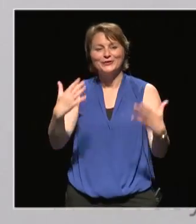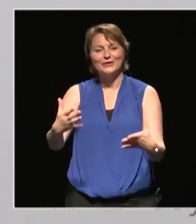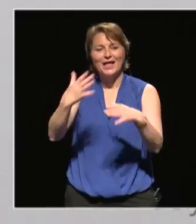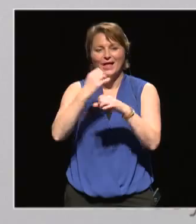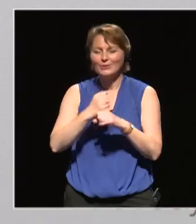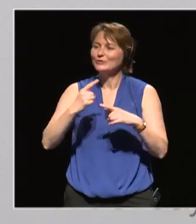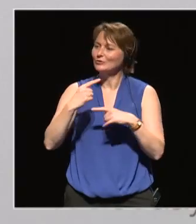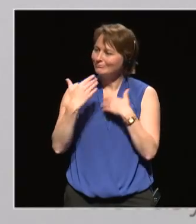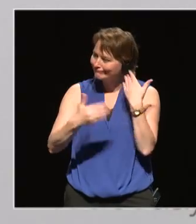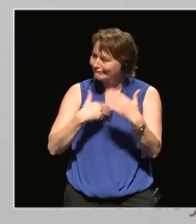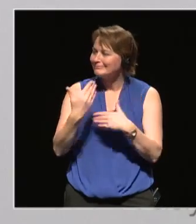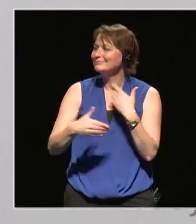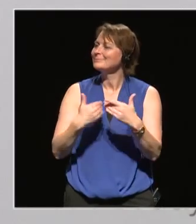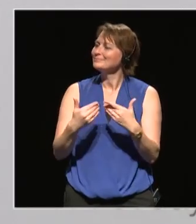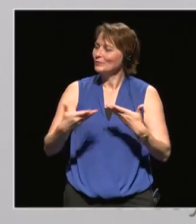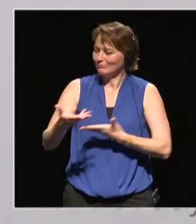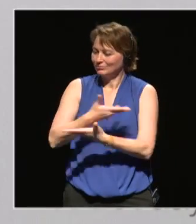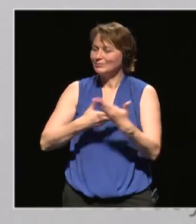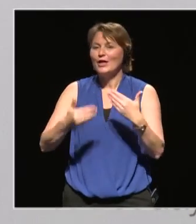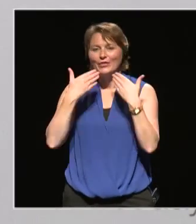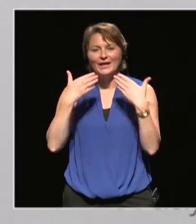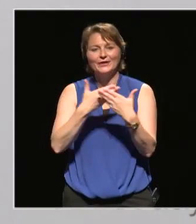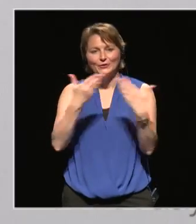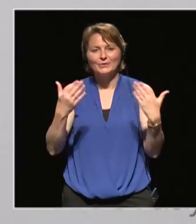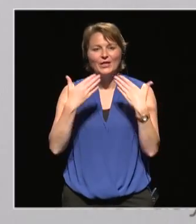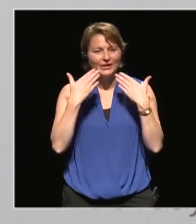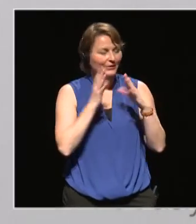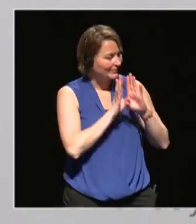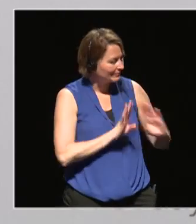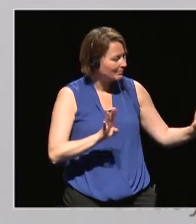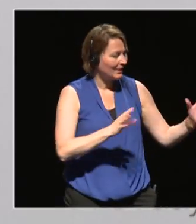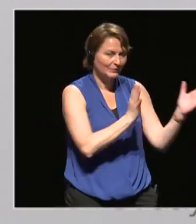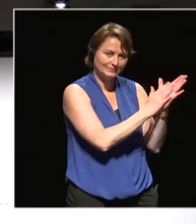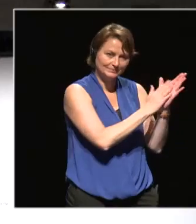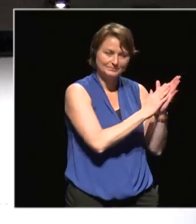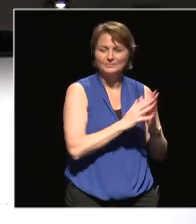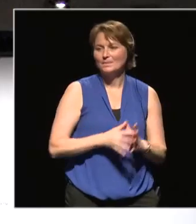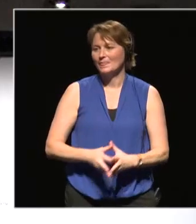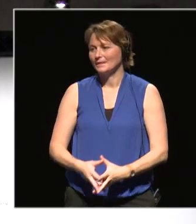to develop the conversation. Thank you to all of you, but please join me in thanking this excellent panel.